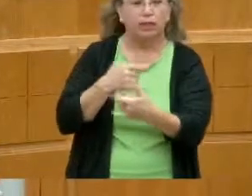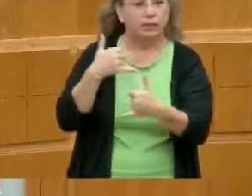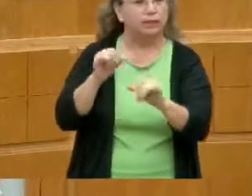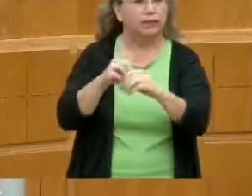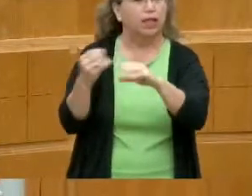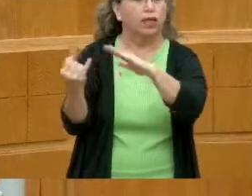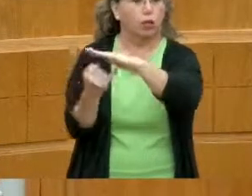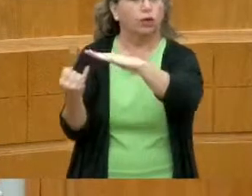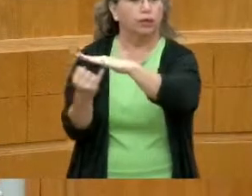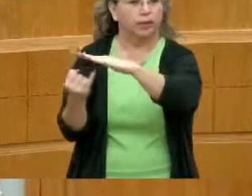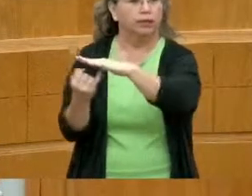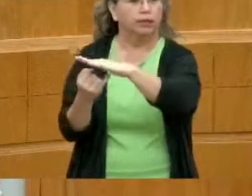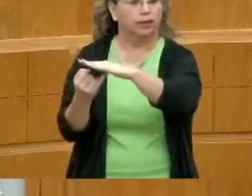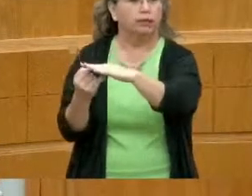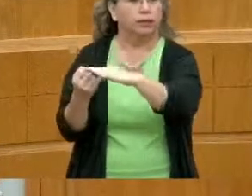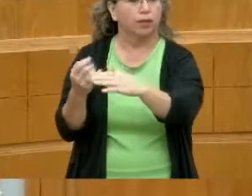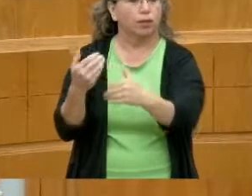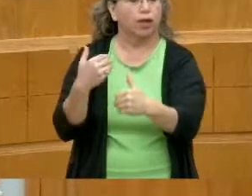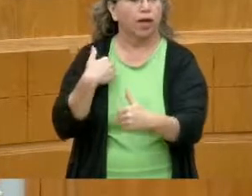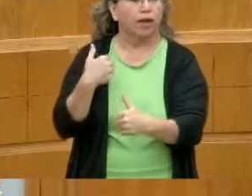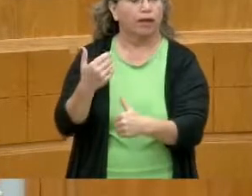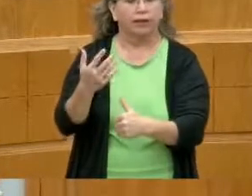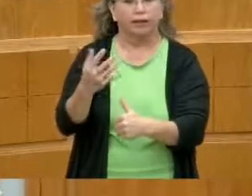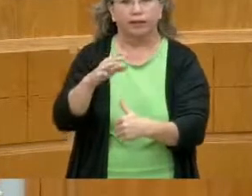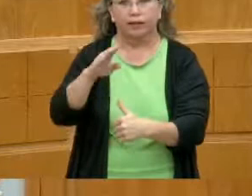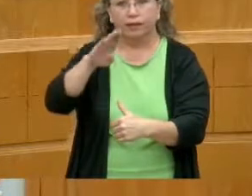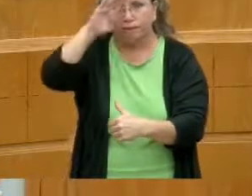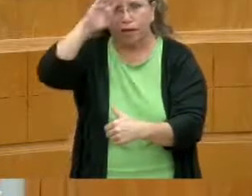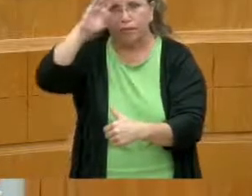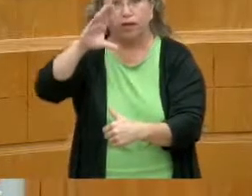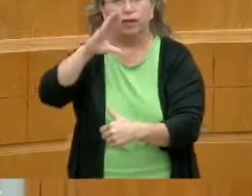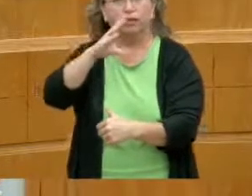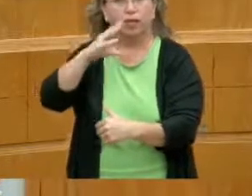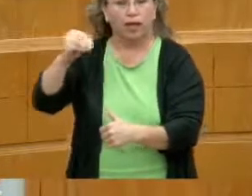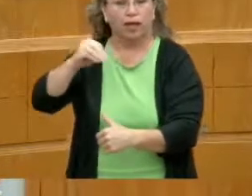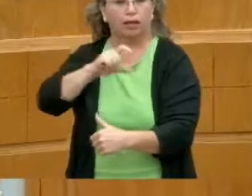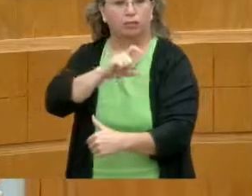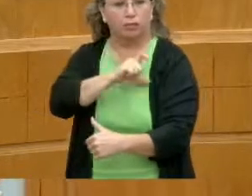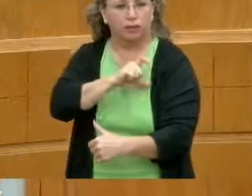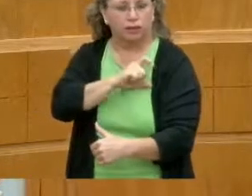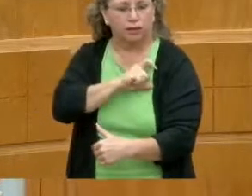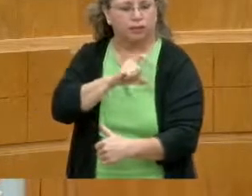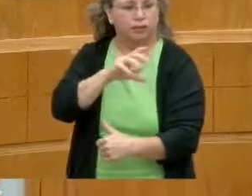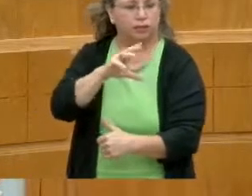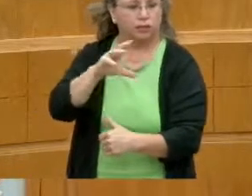in quarantine. Okay. We have firefighters, police officers, and then some